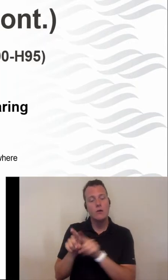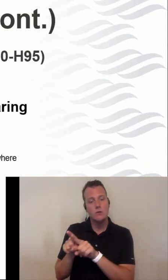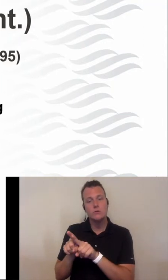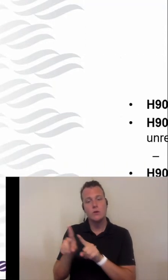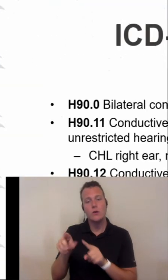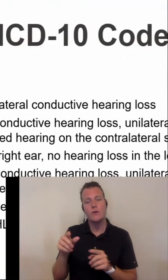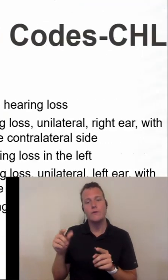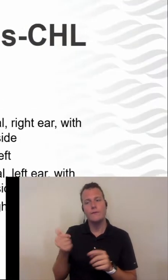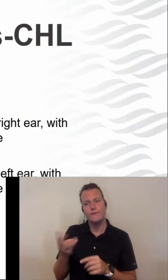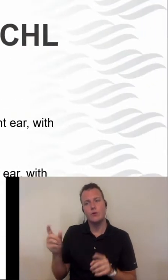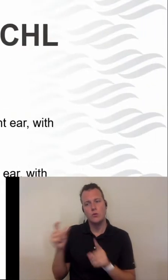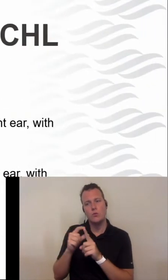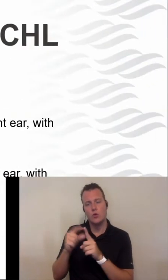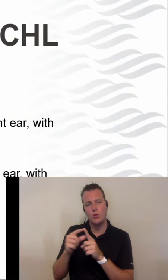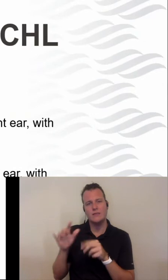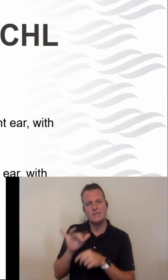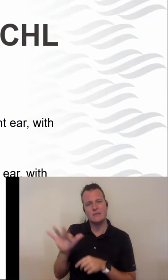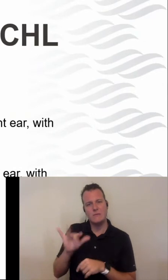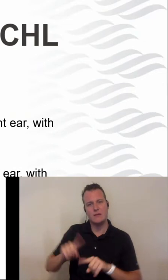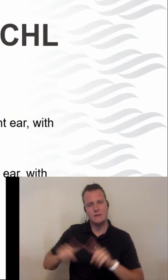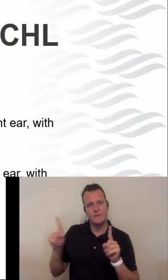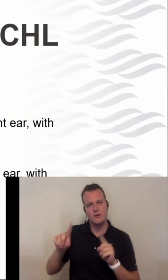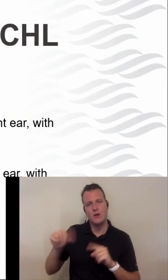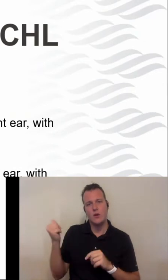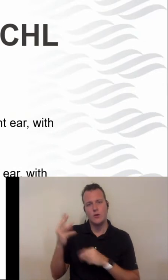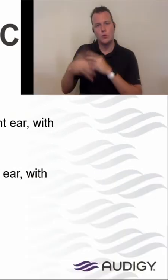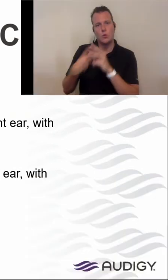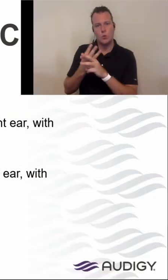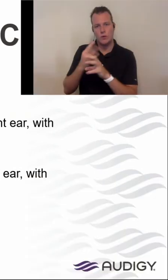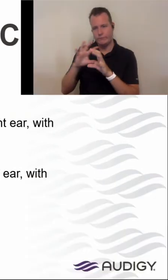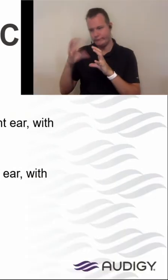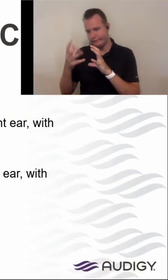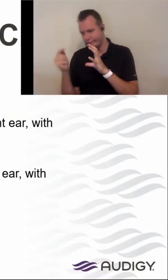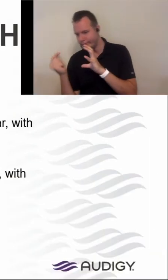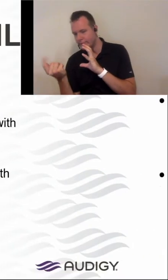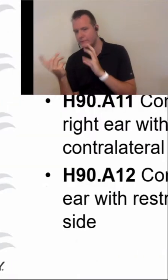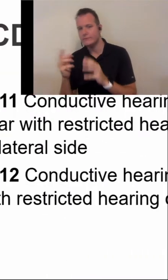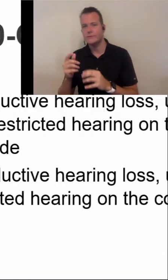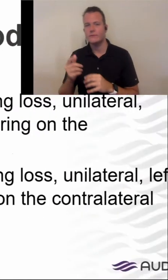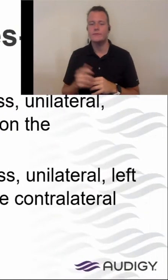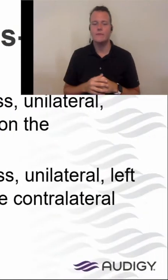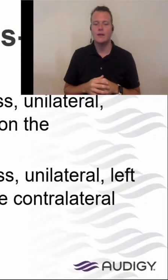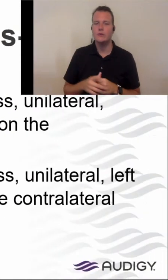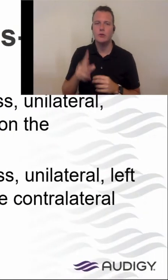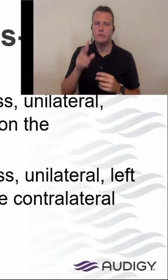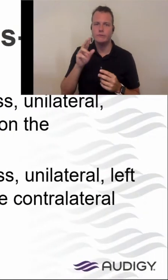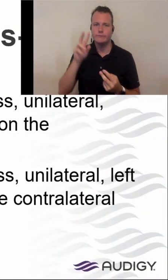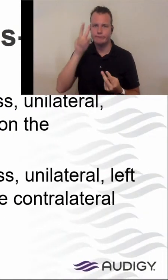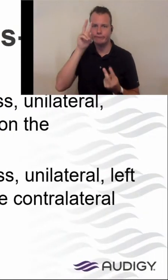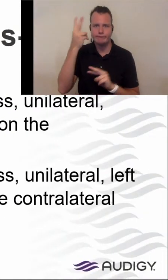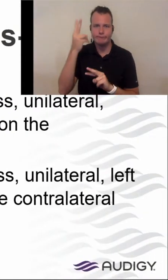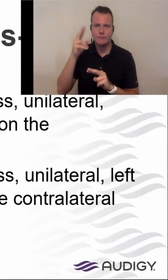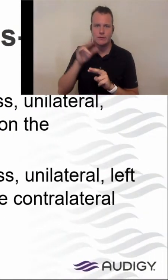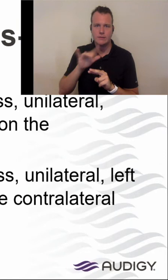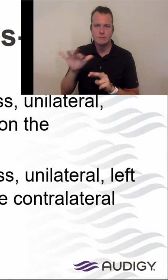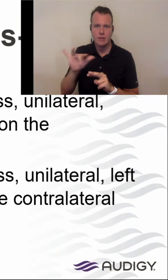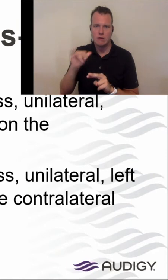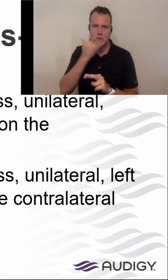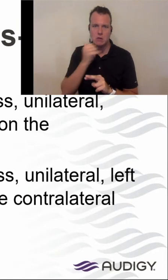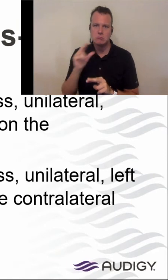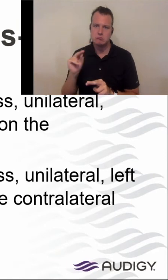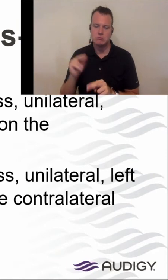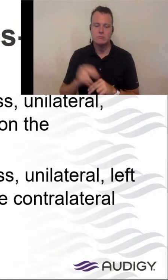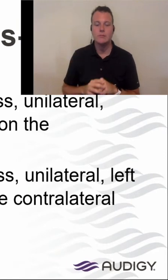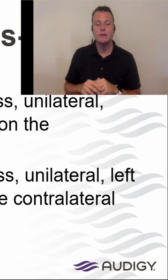are spelled differently in other parts of the world. So I don't want you to think that they are typos. It took a long time.